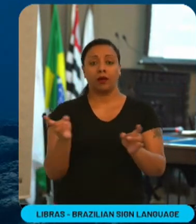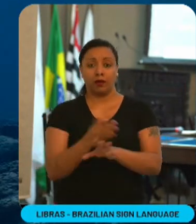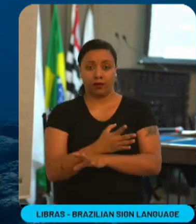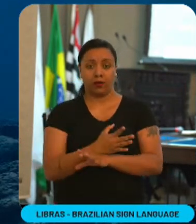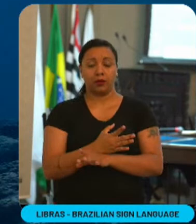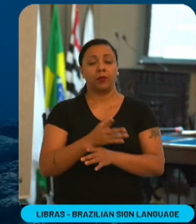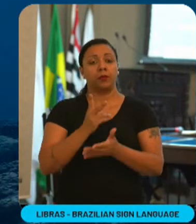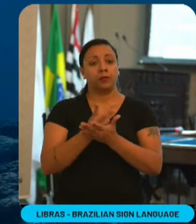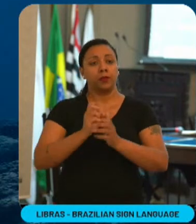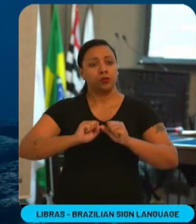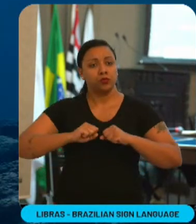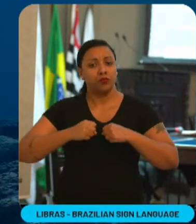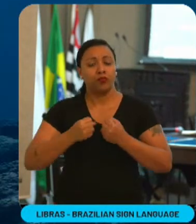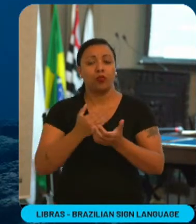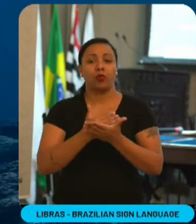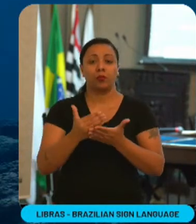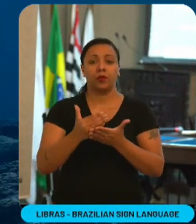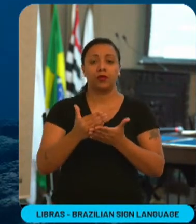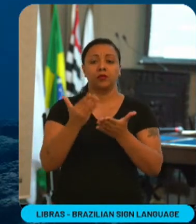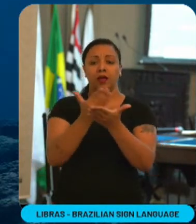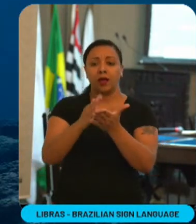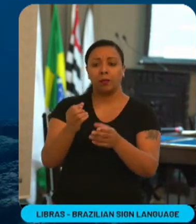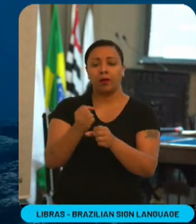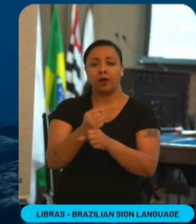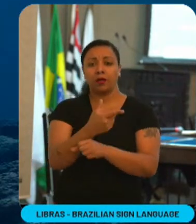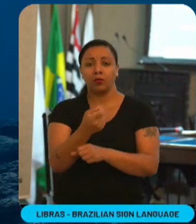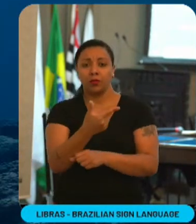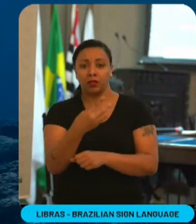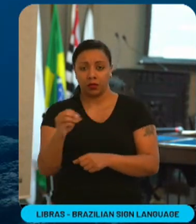has a long-term objective.